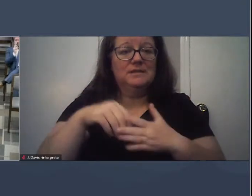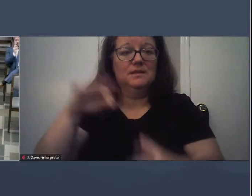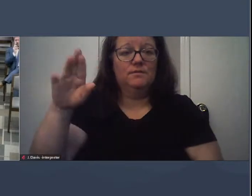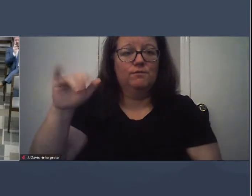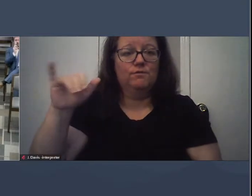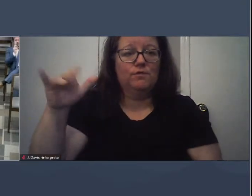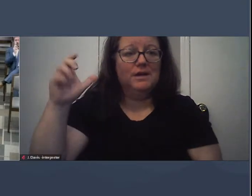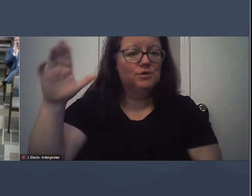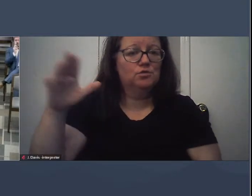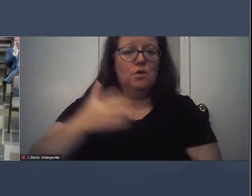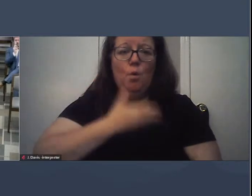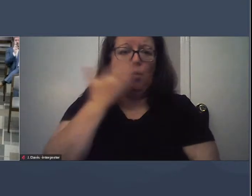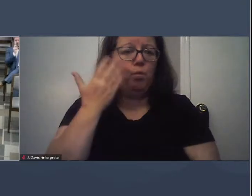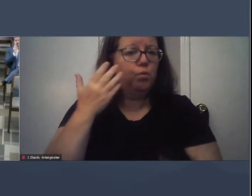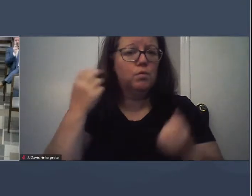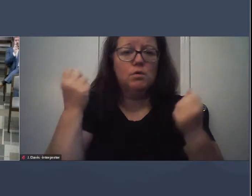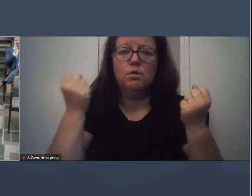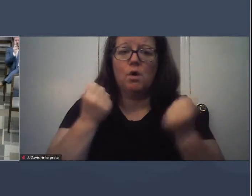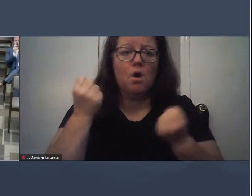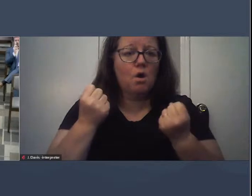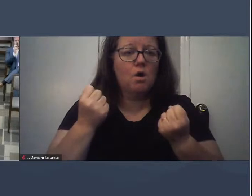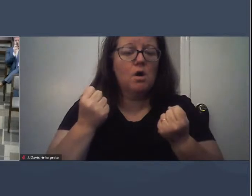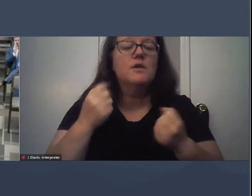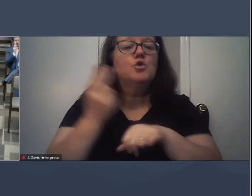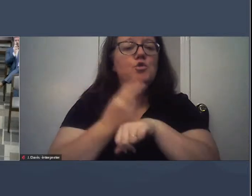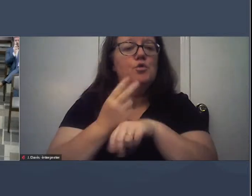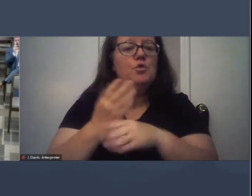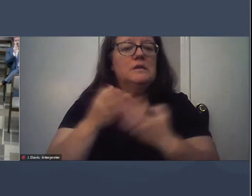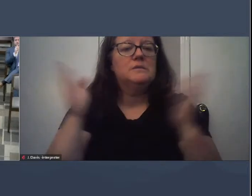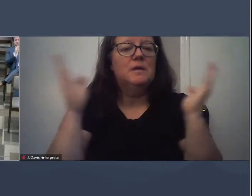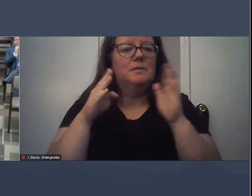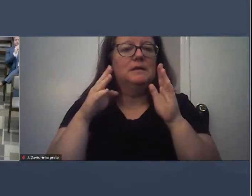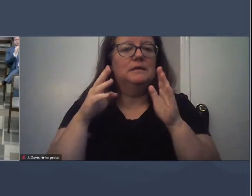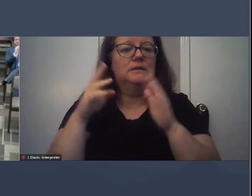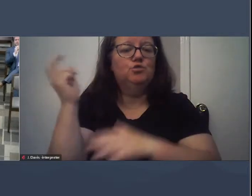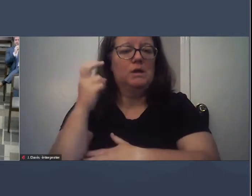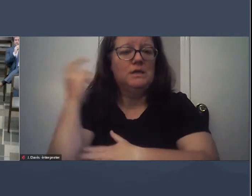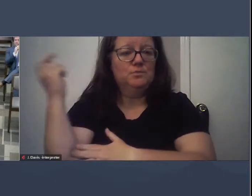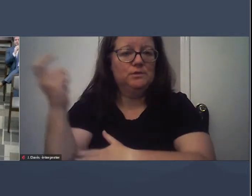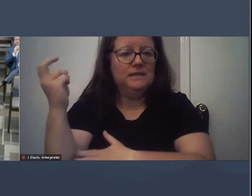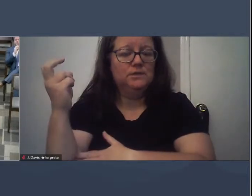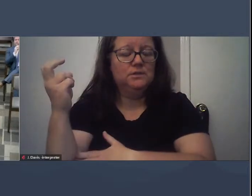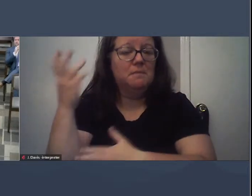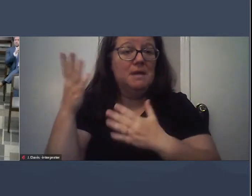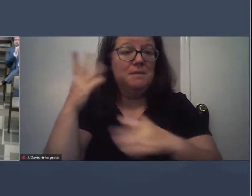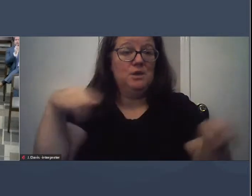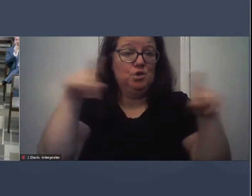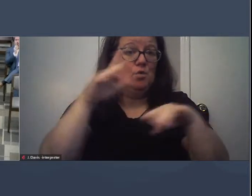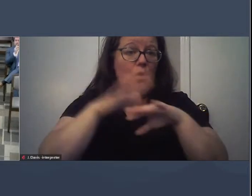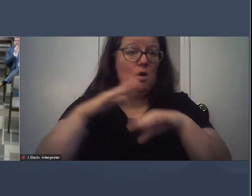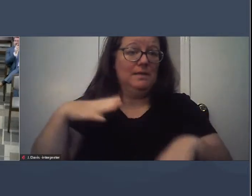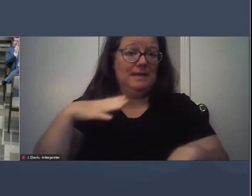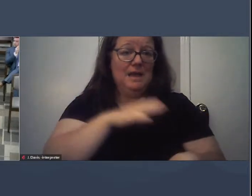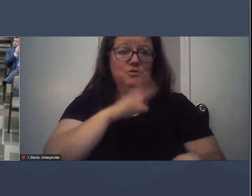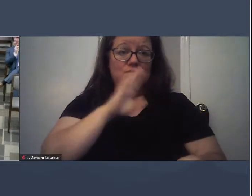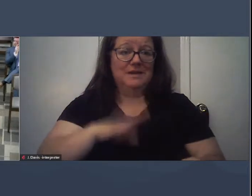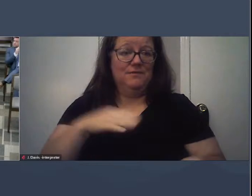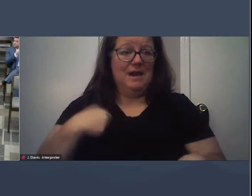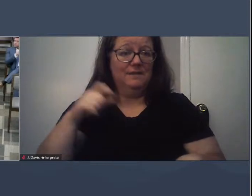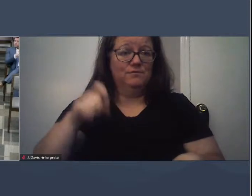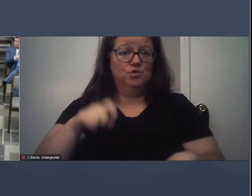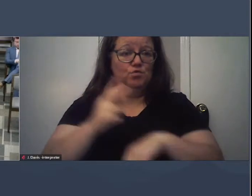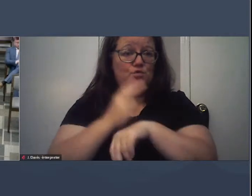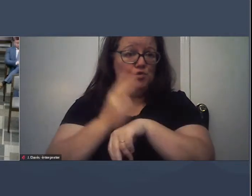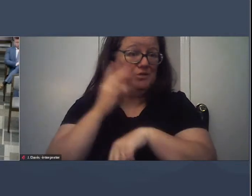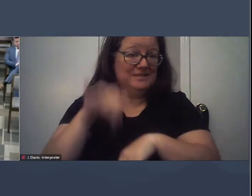own automobiles. They access public transportation, and perhaps no one on the council has had to use public transportation, but as a child growing up in North